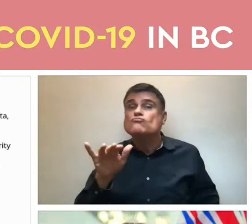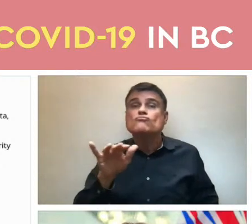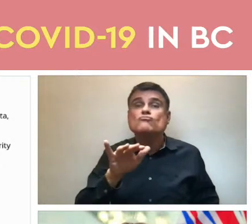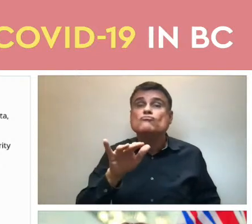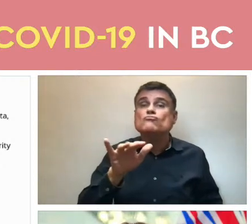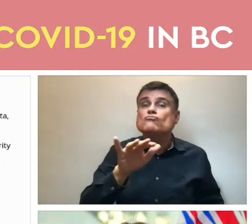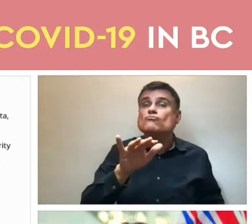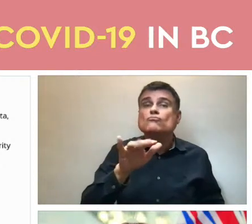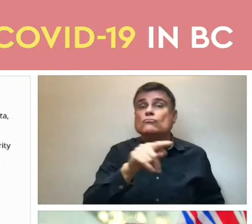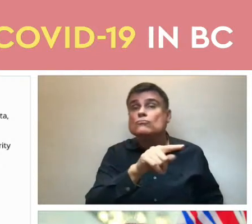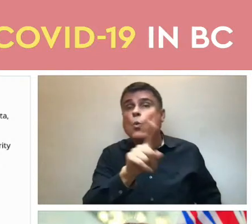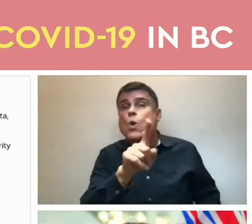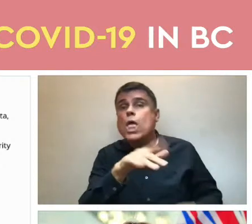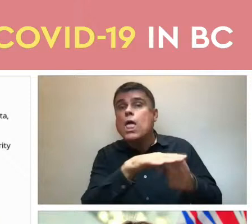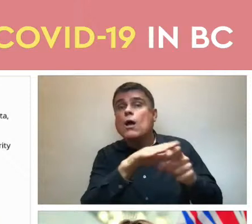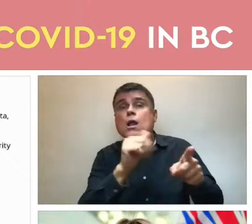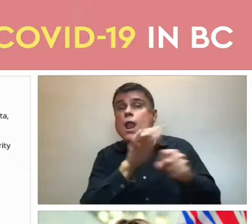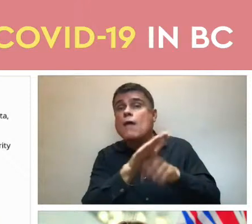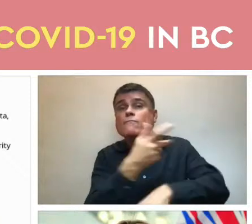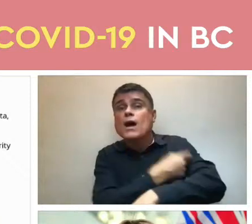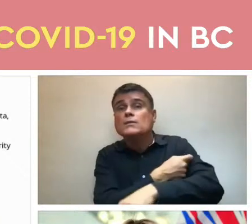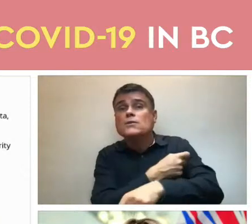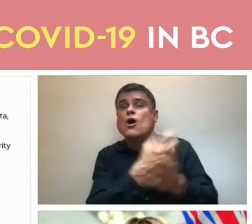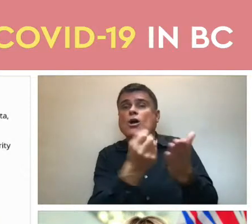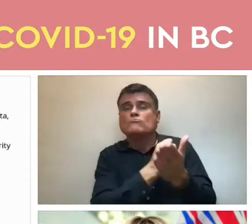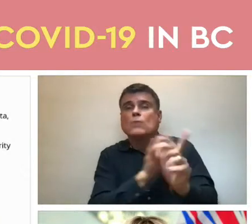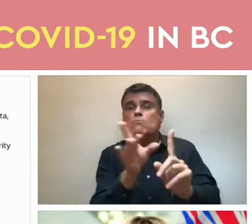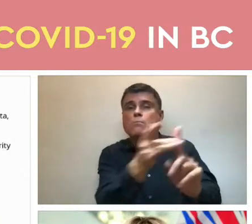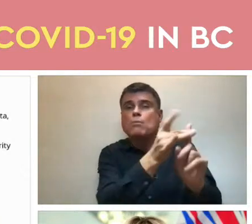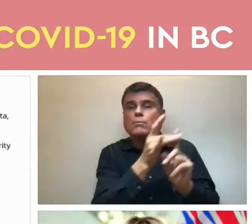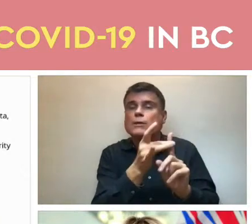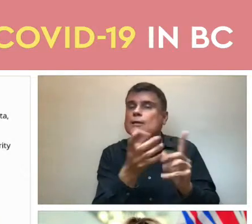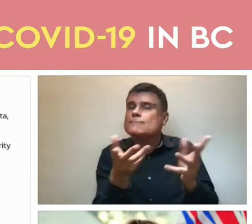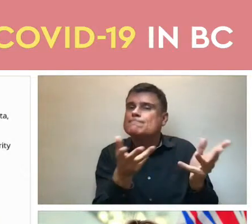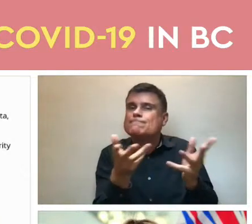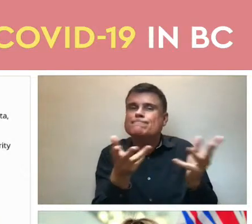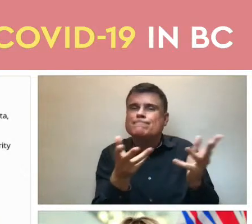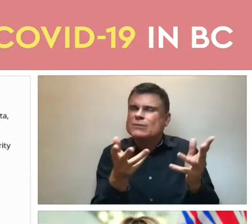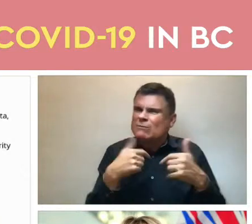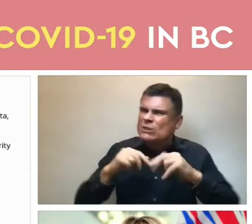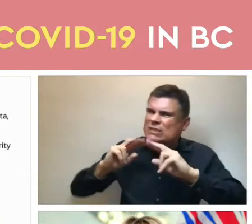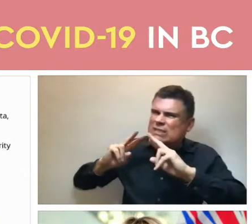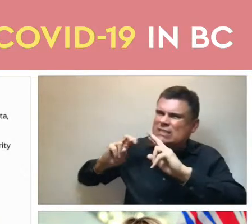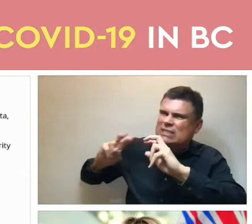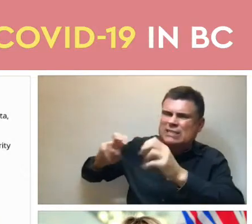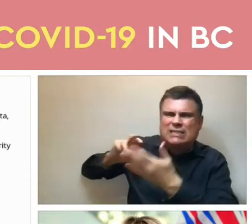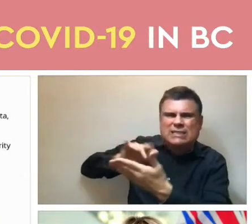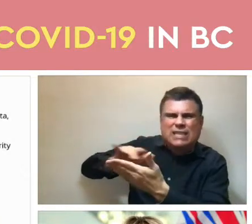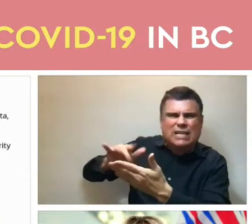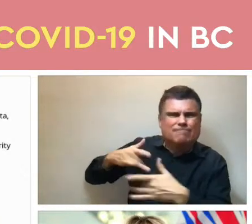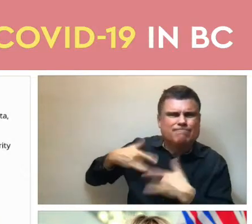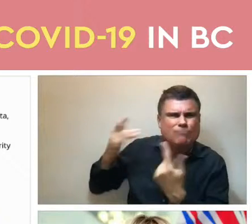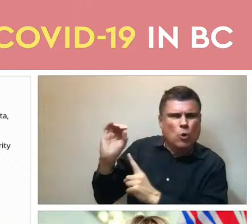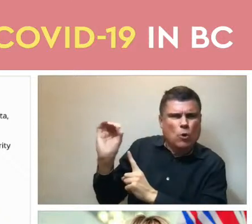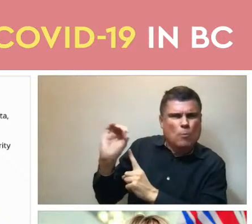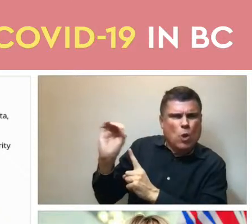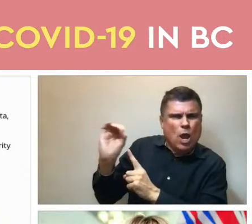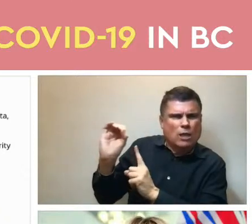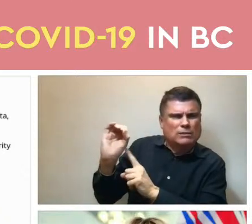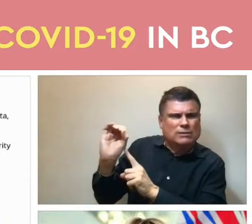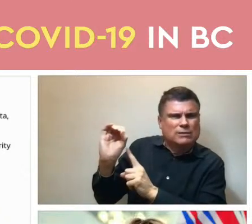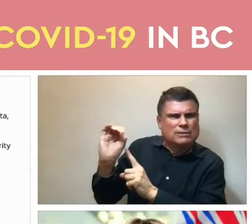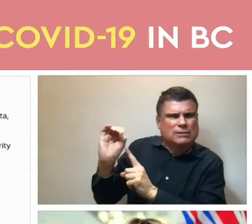vaccination. There's some smaller studies, we're putting these pieces together, but there are some smaller studies using